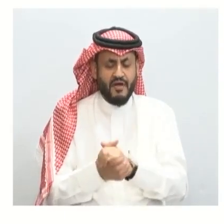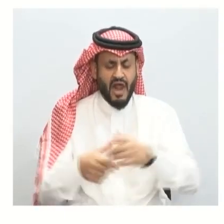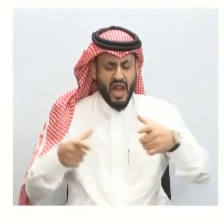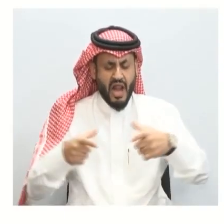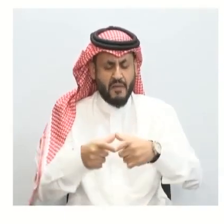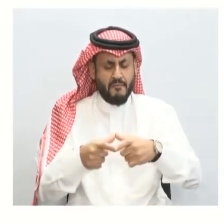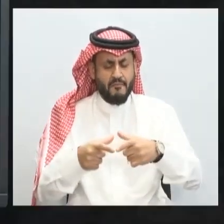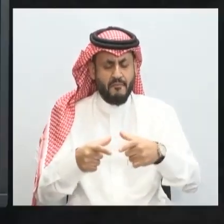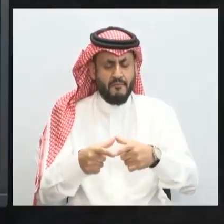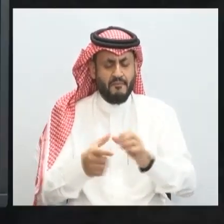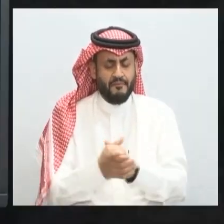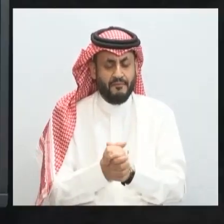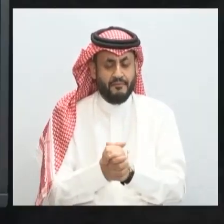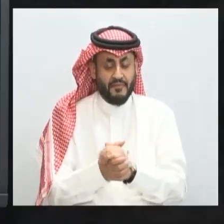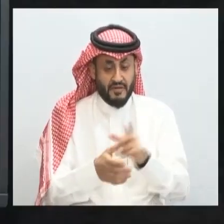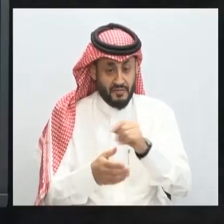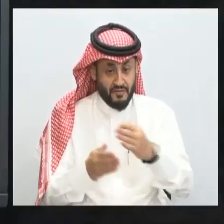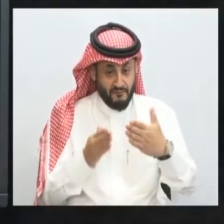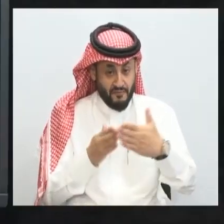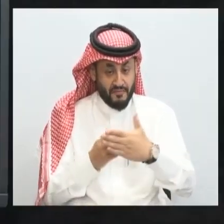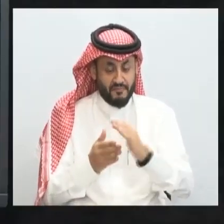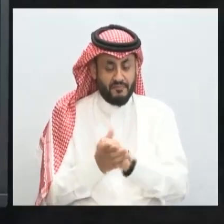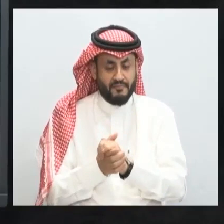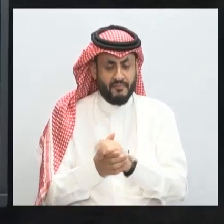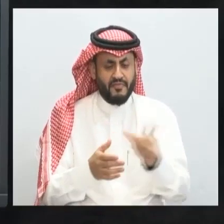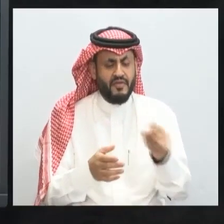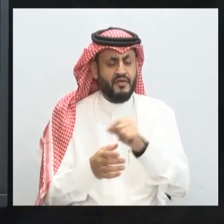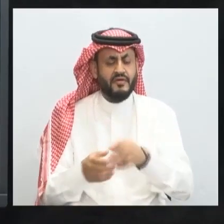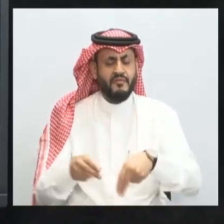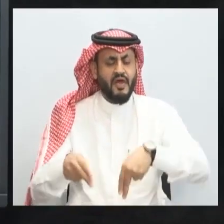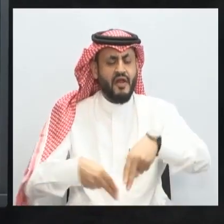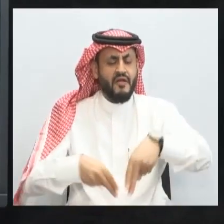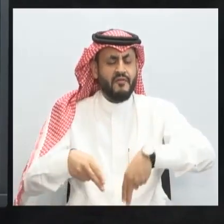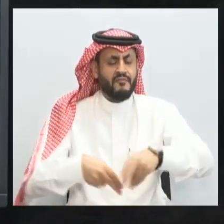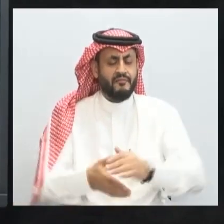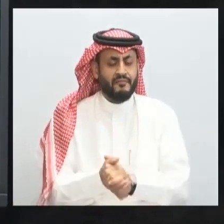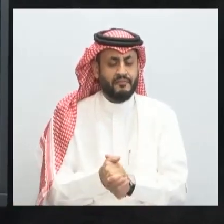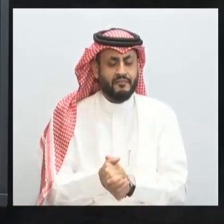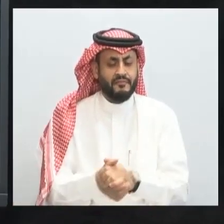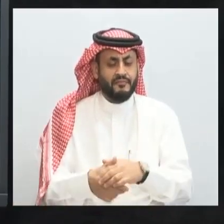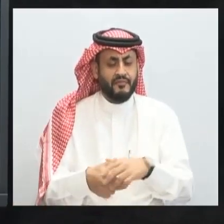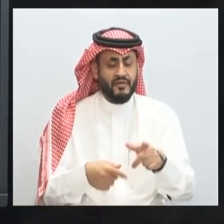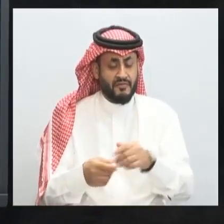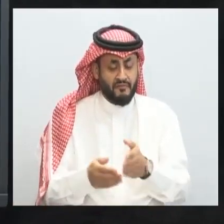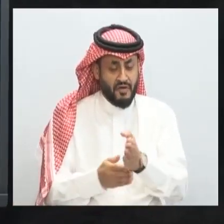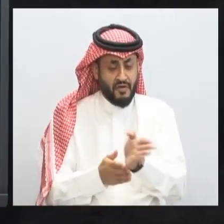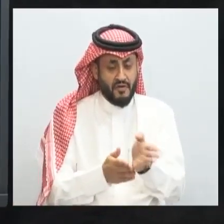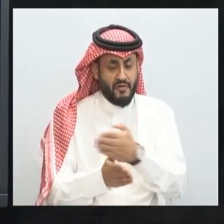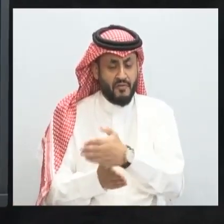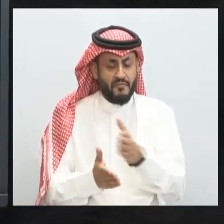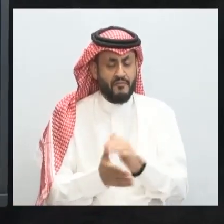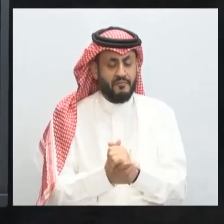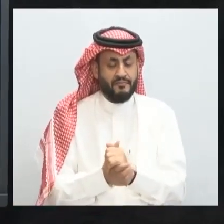lots of limitations as signs that we have here in the streets. We have here just to direct us and for